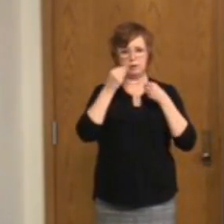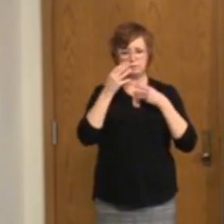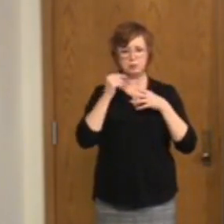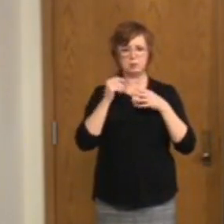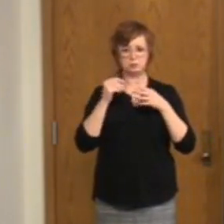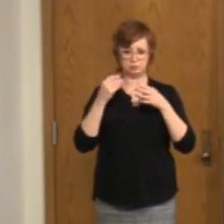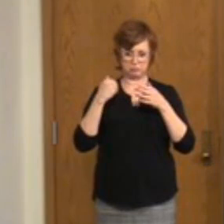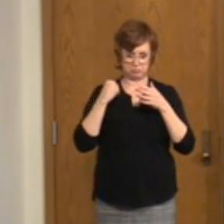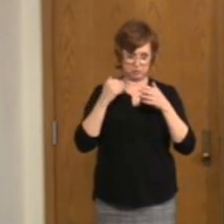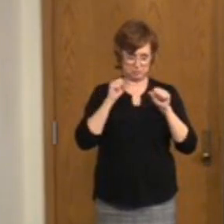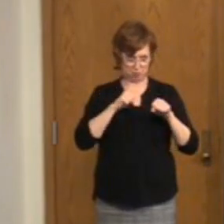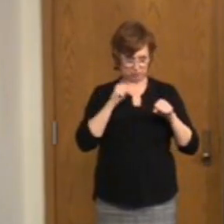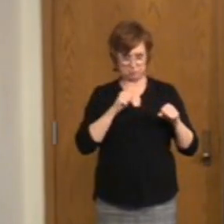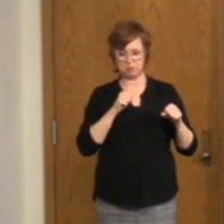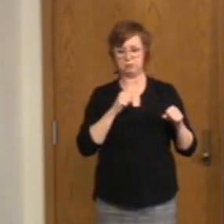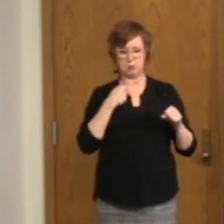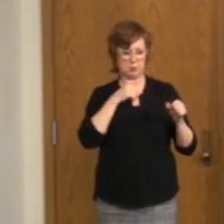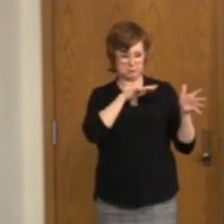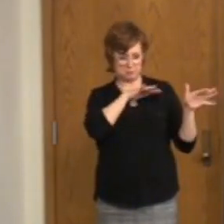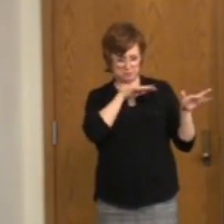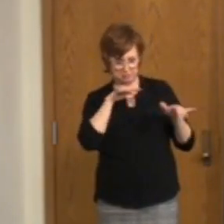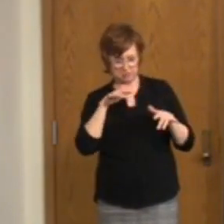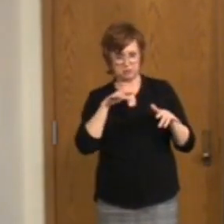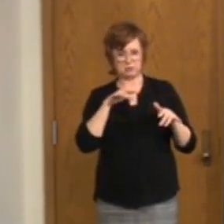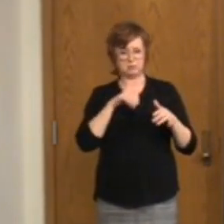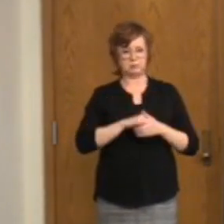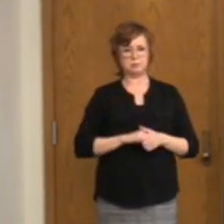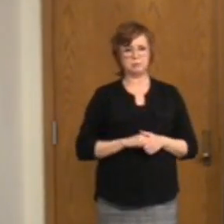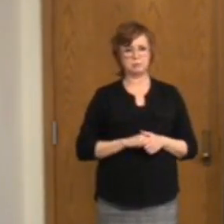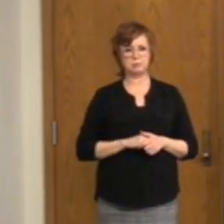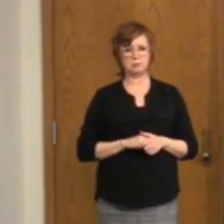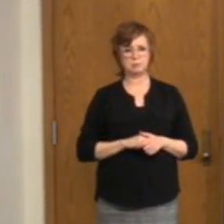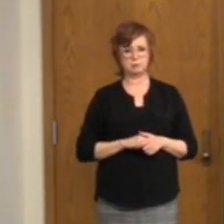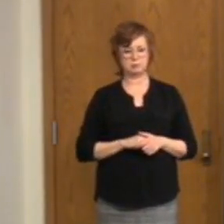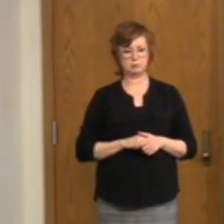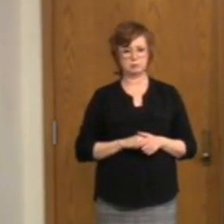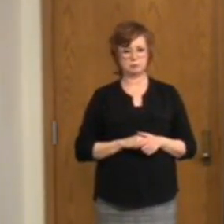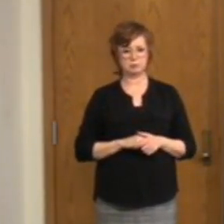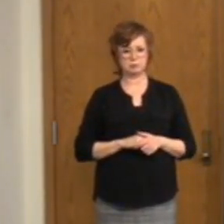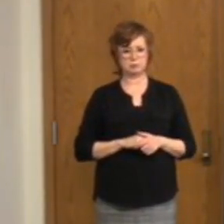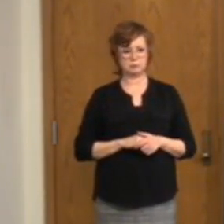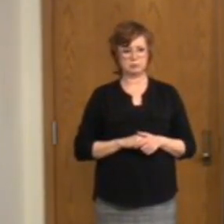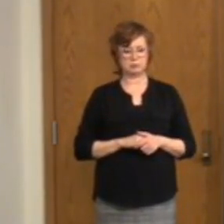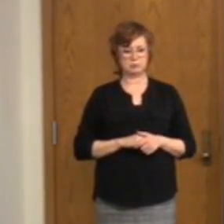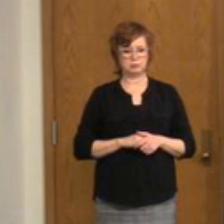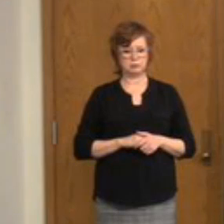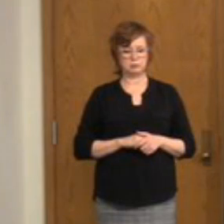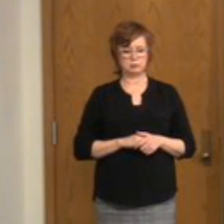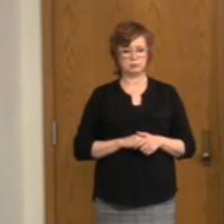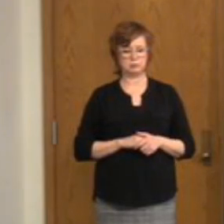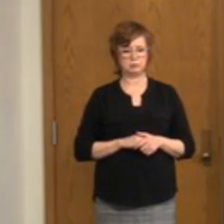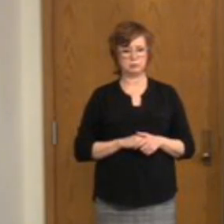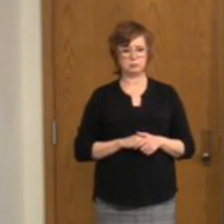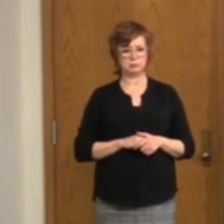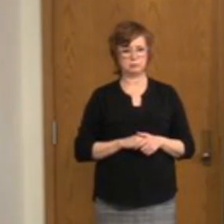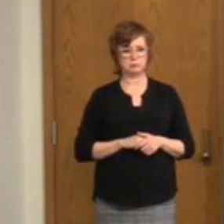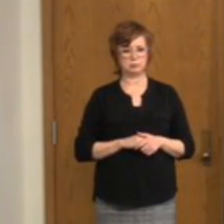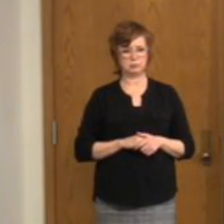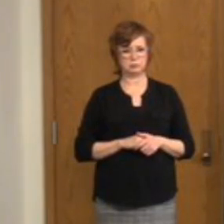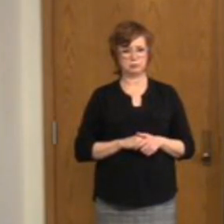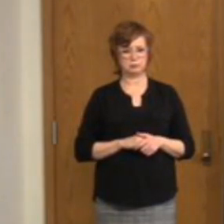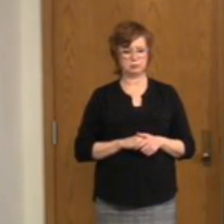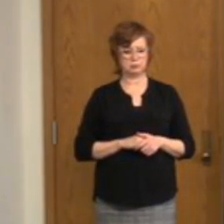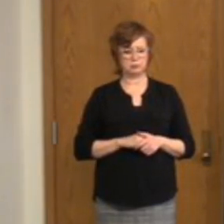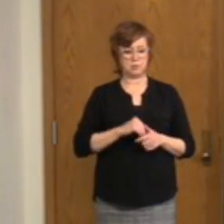the ability that we have in Saskatchewan to deliver a number of vaccines in a short period of